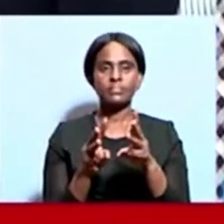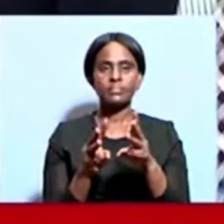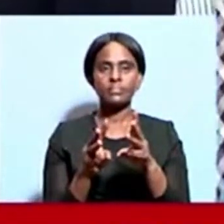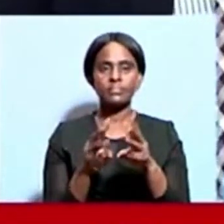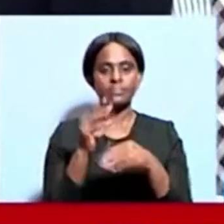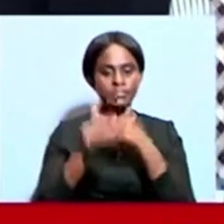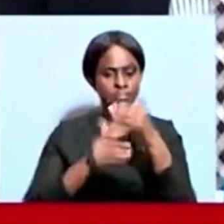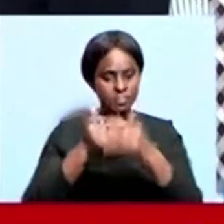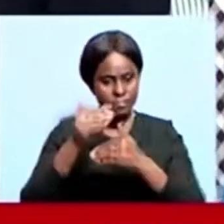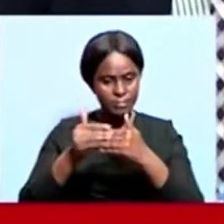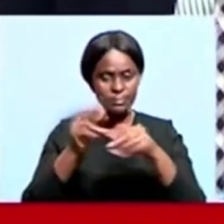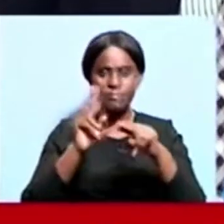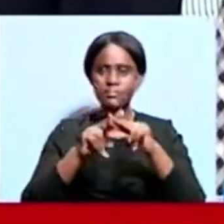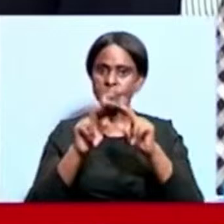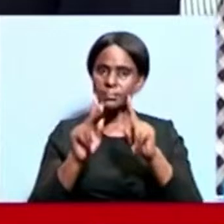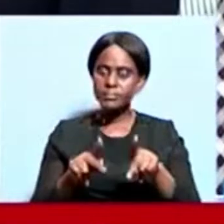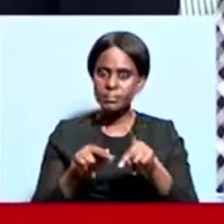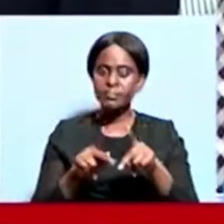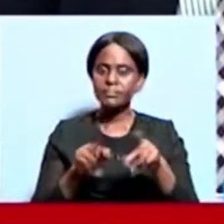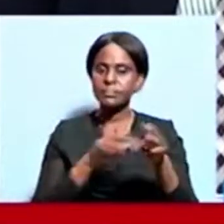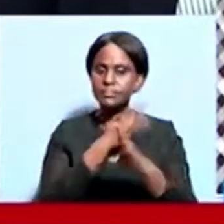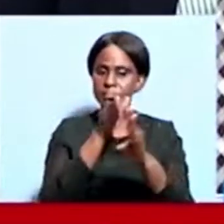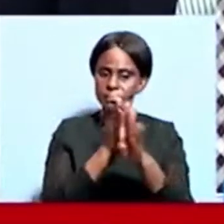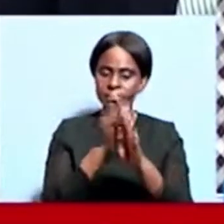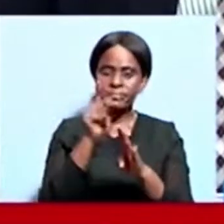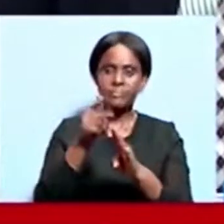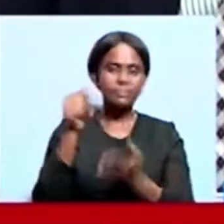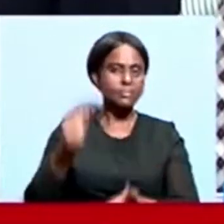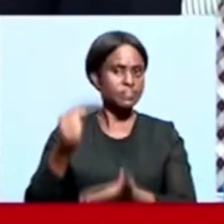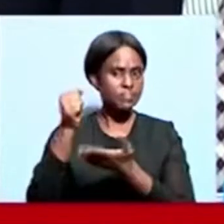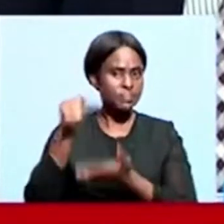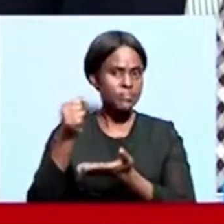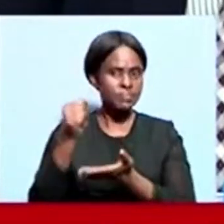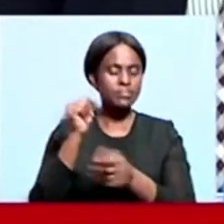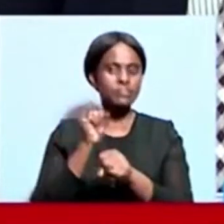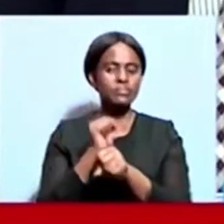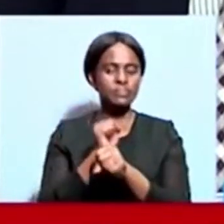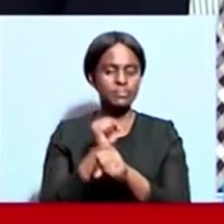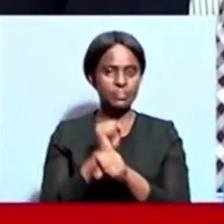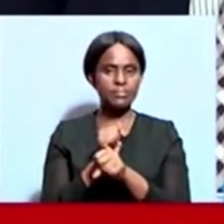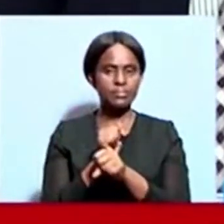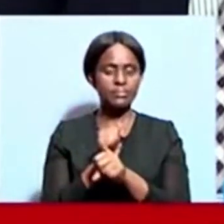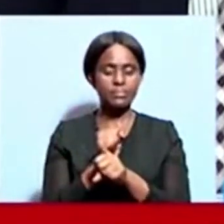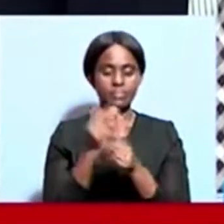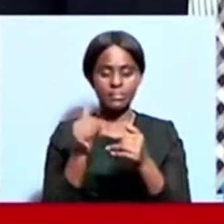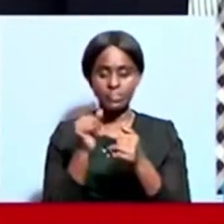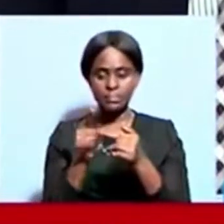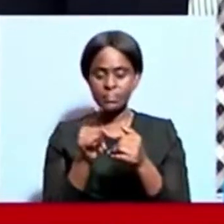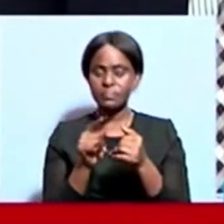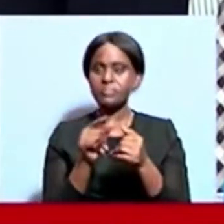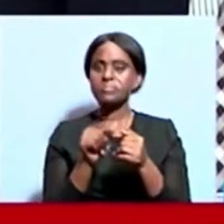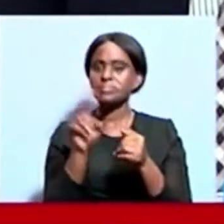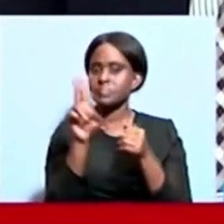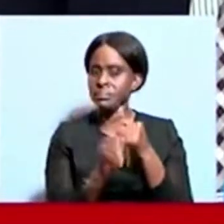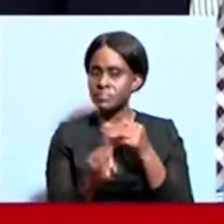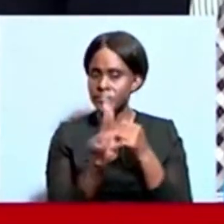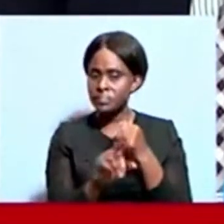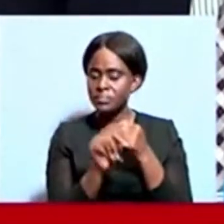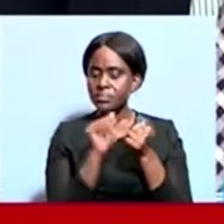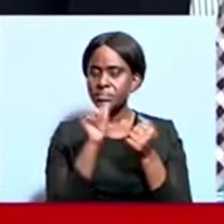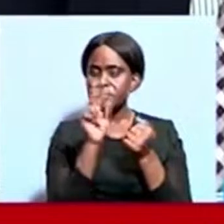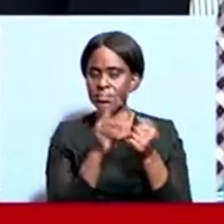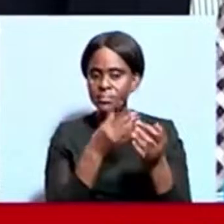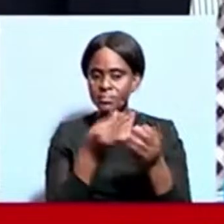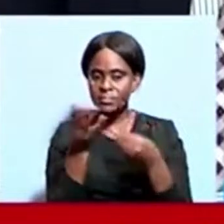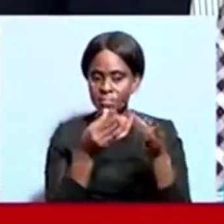The next query, Chair, relates to budget performance, being unspent funds.